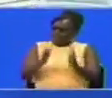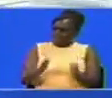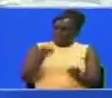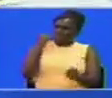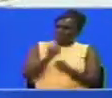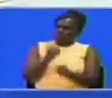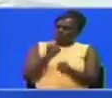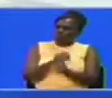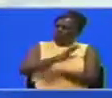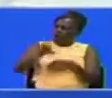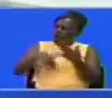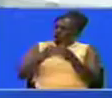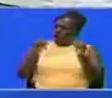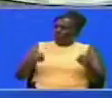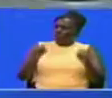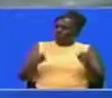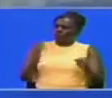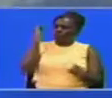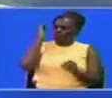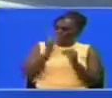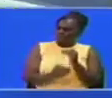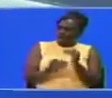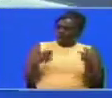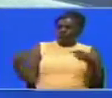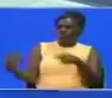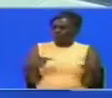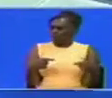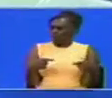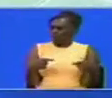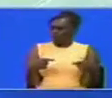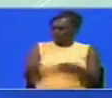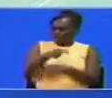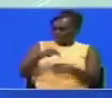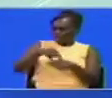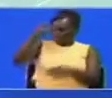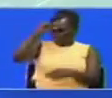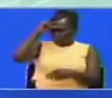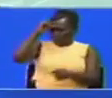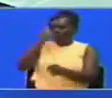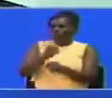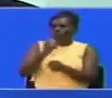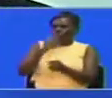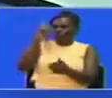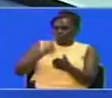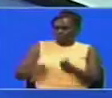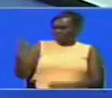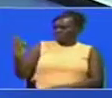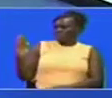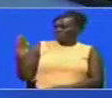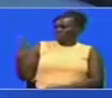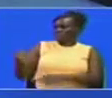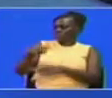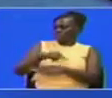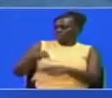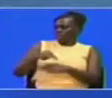doing each and everything they can to put an end to it? What exactly is the national government doing about this? Because security is a national